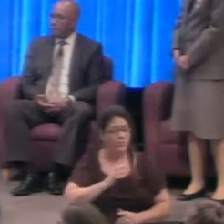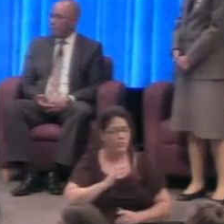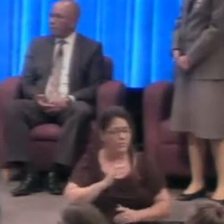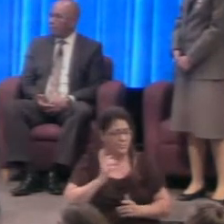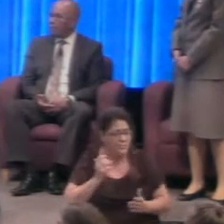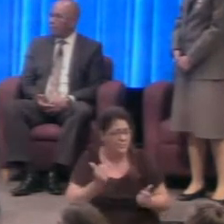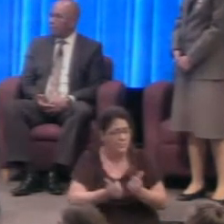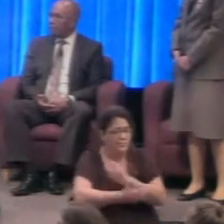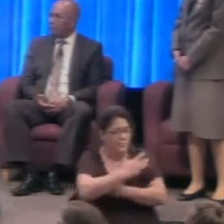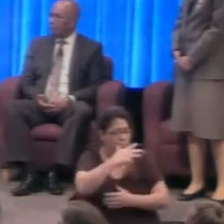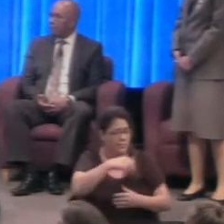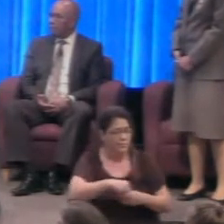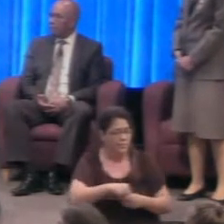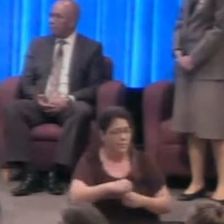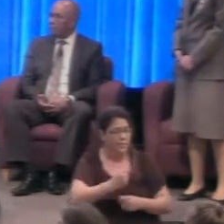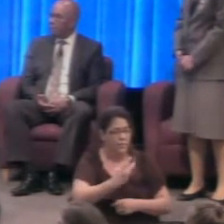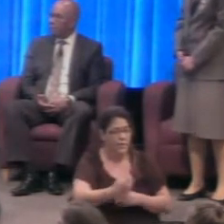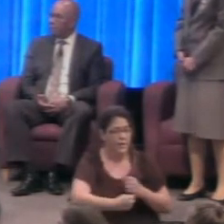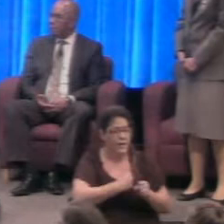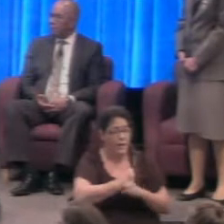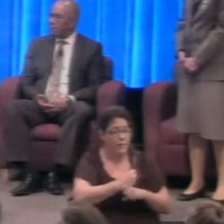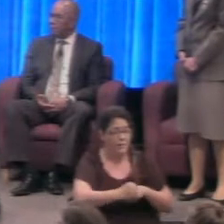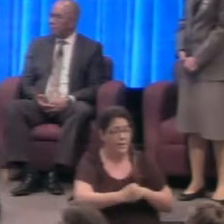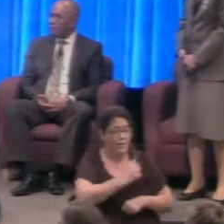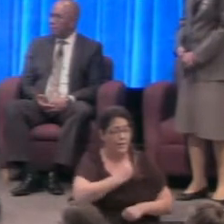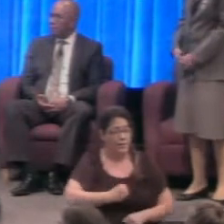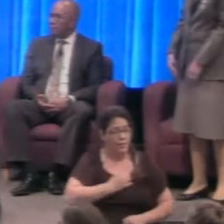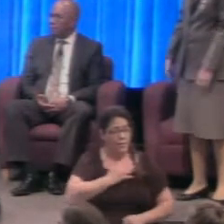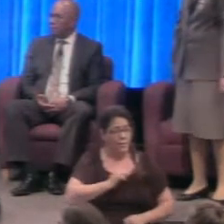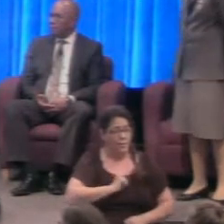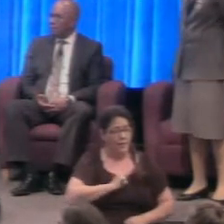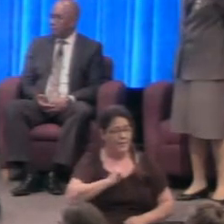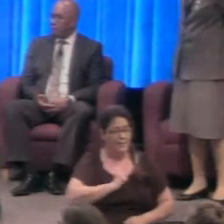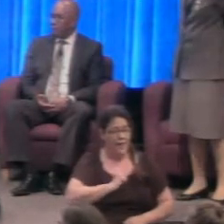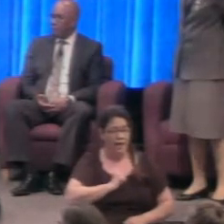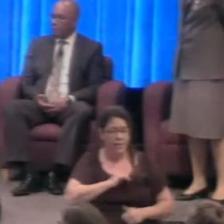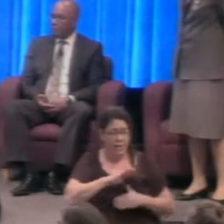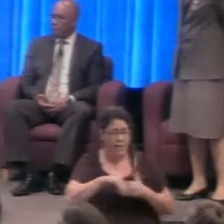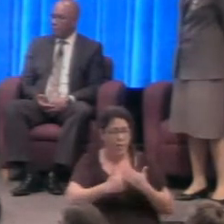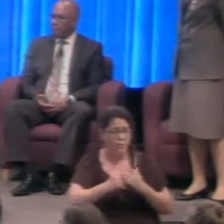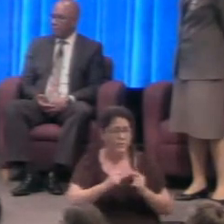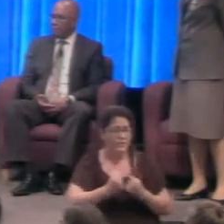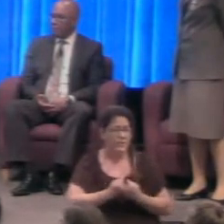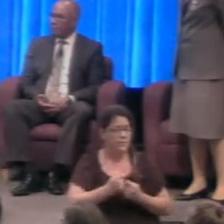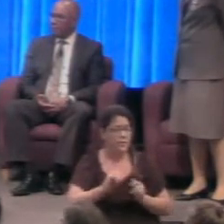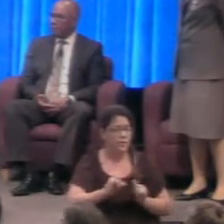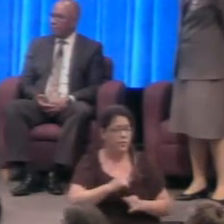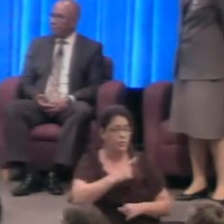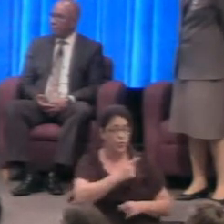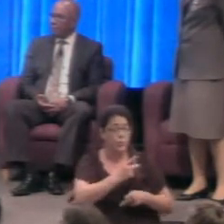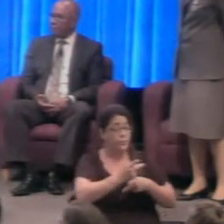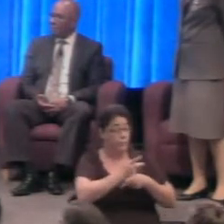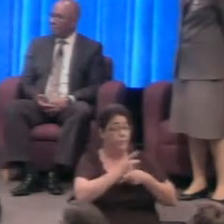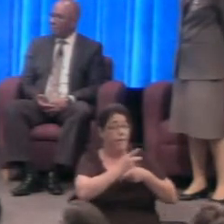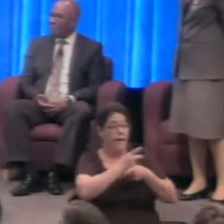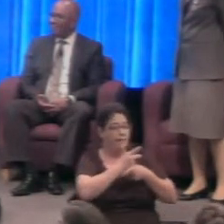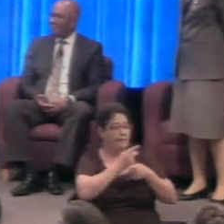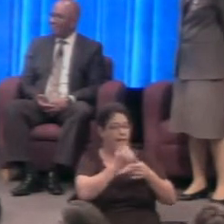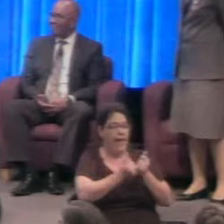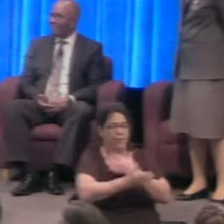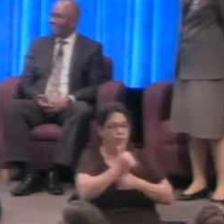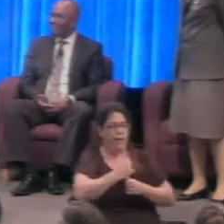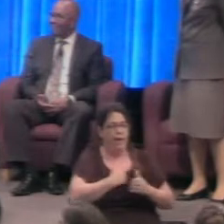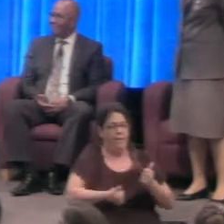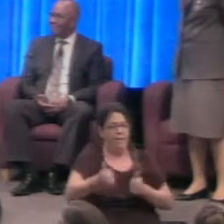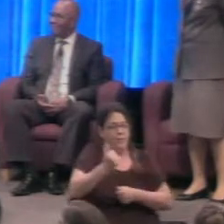In the last few years, you've been an inspiration not only to myself, but to the entire team. You have superpowers. Everybody has a